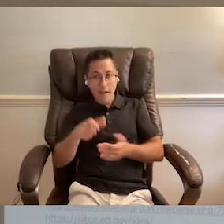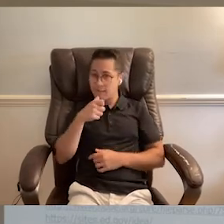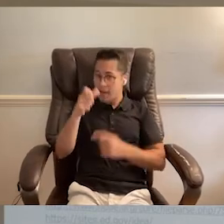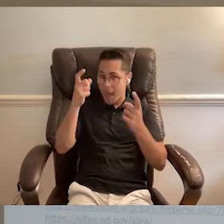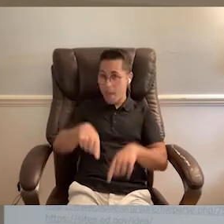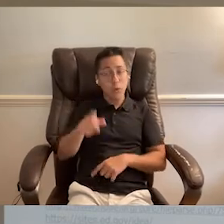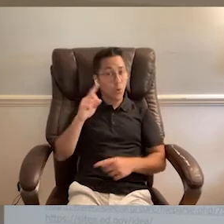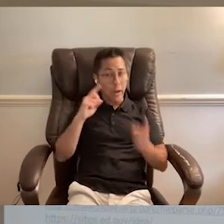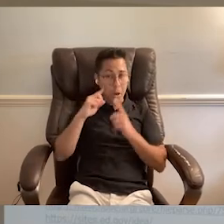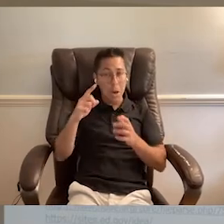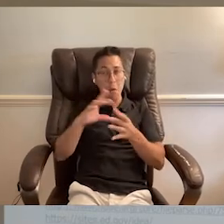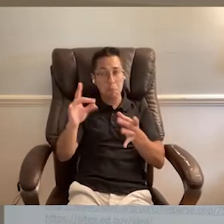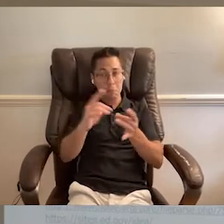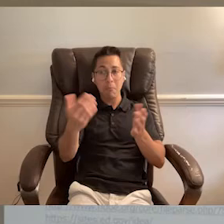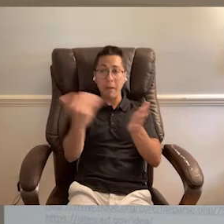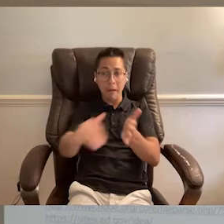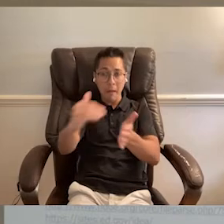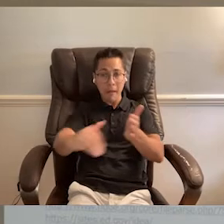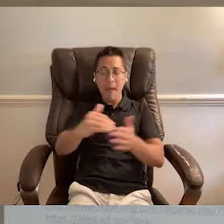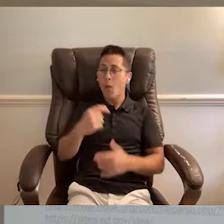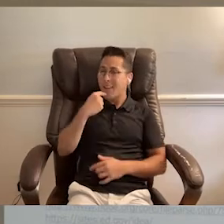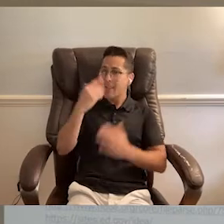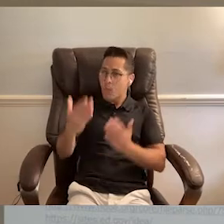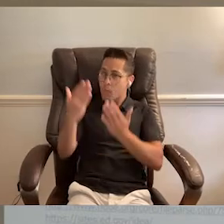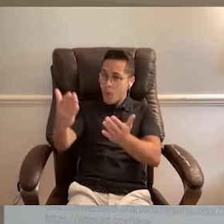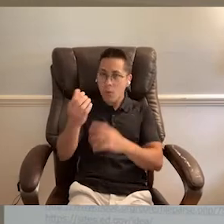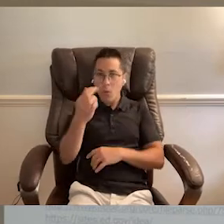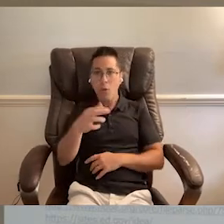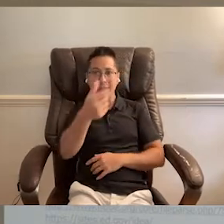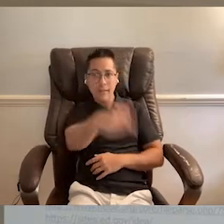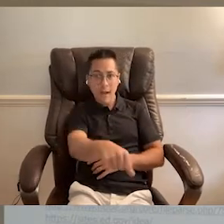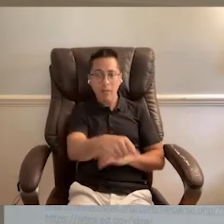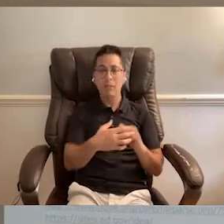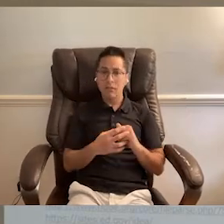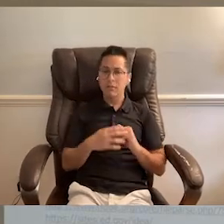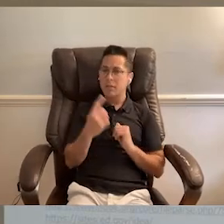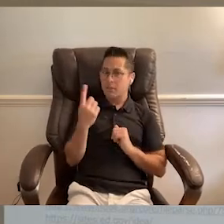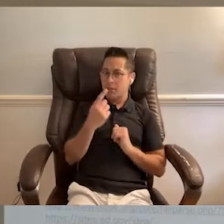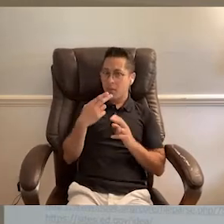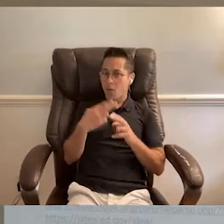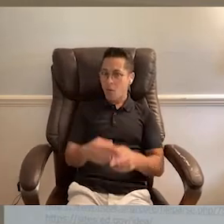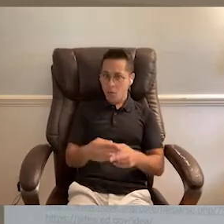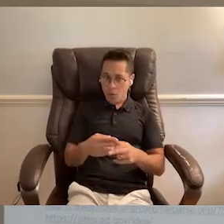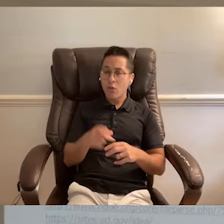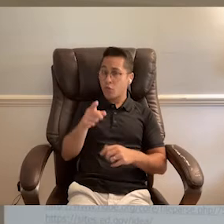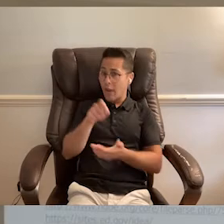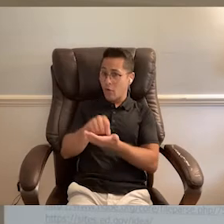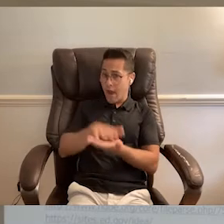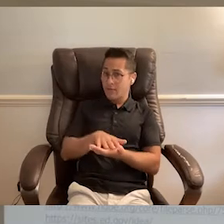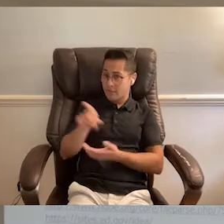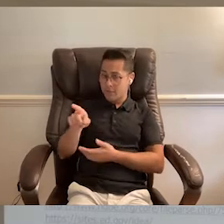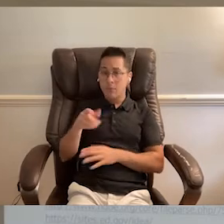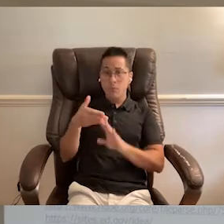When I say proposals or denials, there's something called, and you can write this down, prior written notice